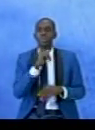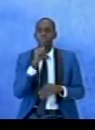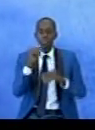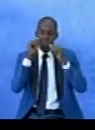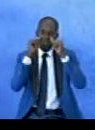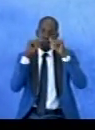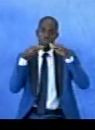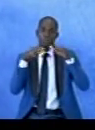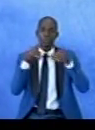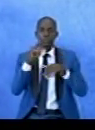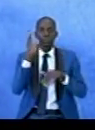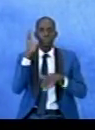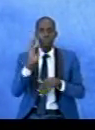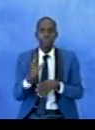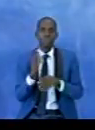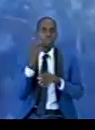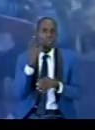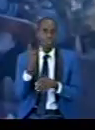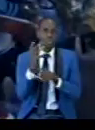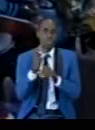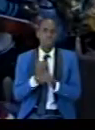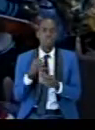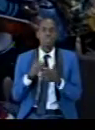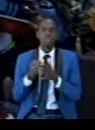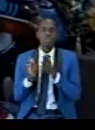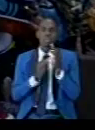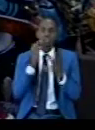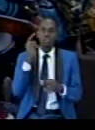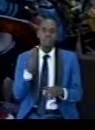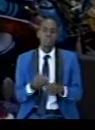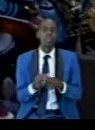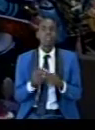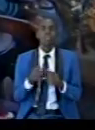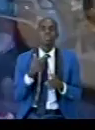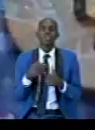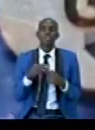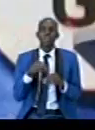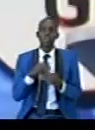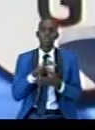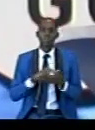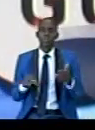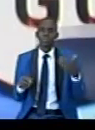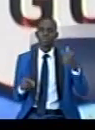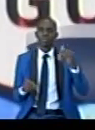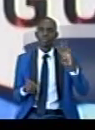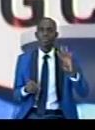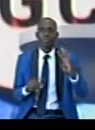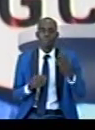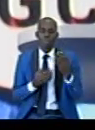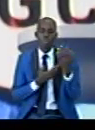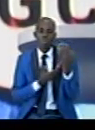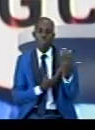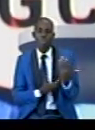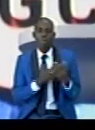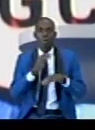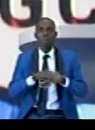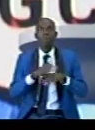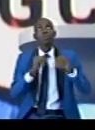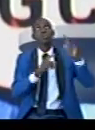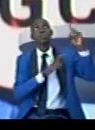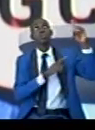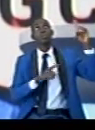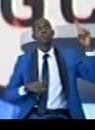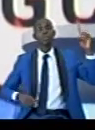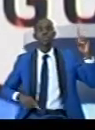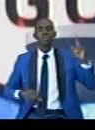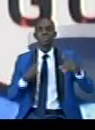will see in Jesus' name. Then in verse 14, wait on the Lord,